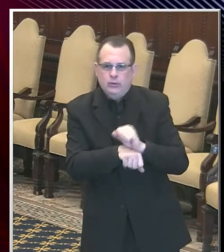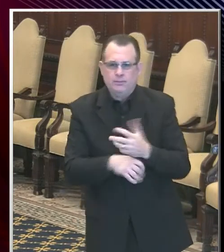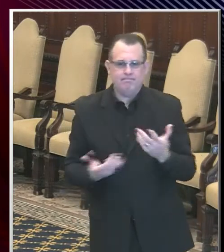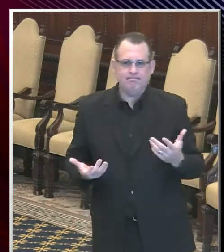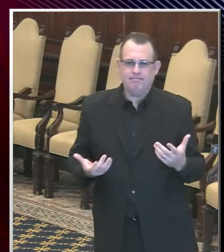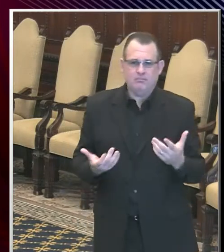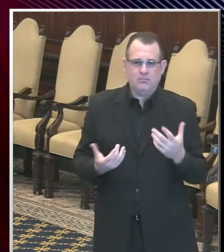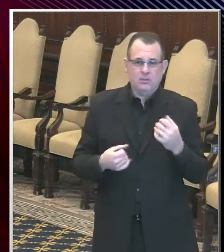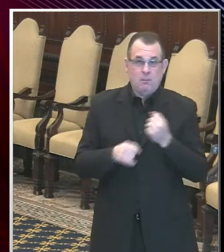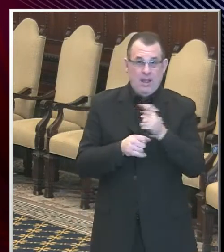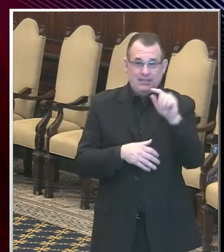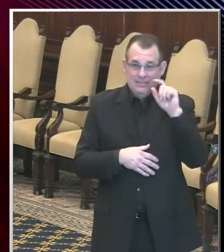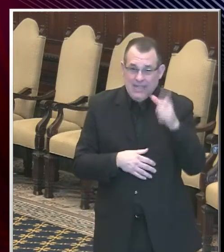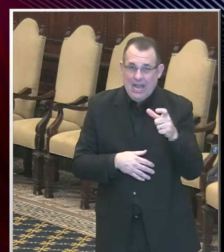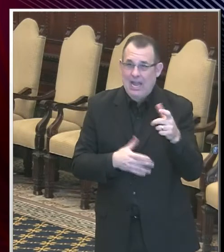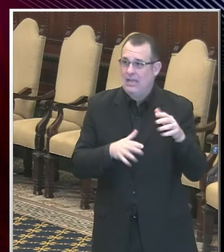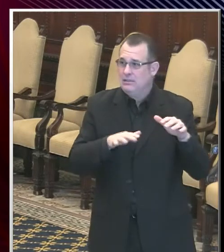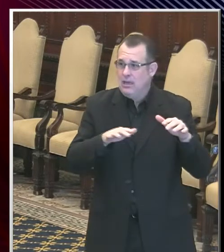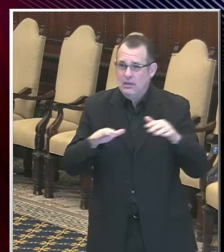tax measures?